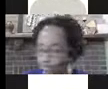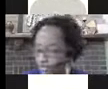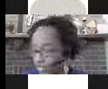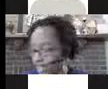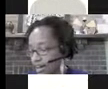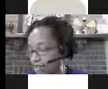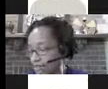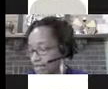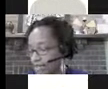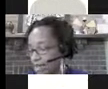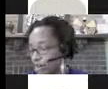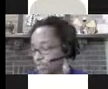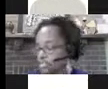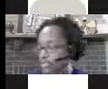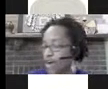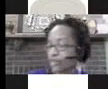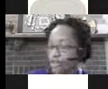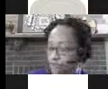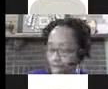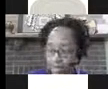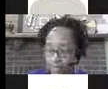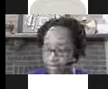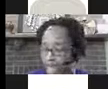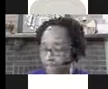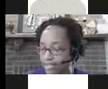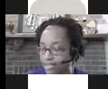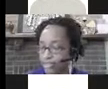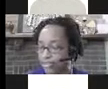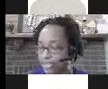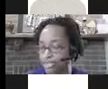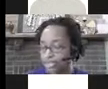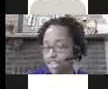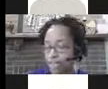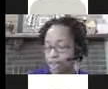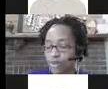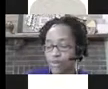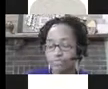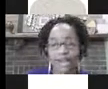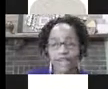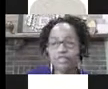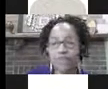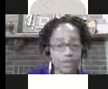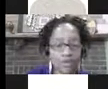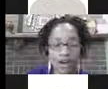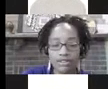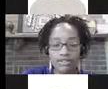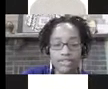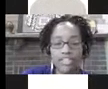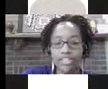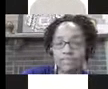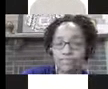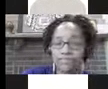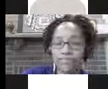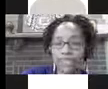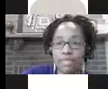again for your time, and I hope that you know how grateful I am to have had this opportunity to share my work. I look forward to our